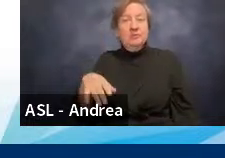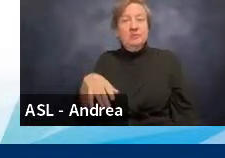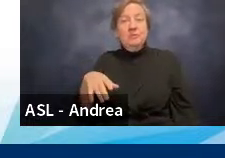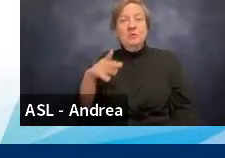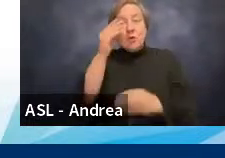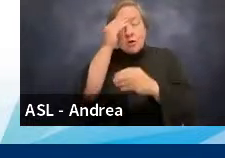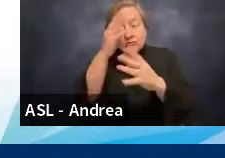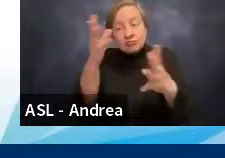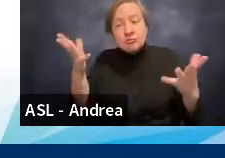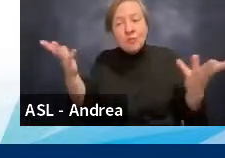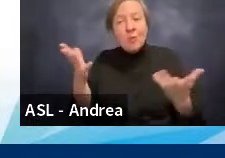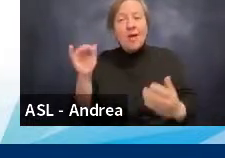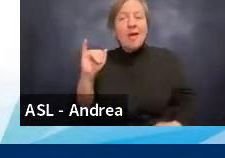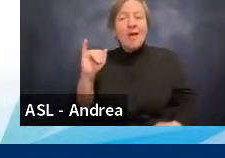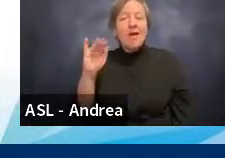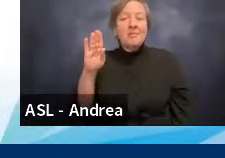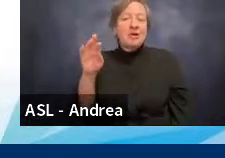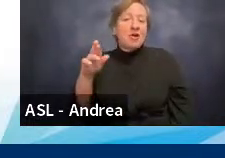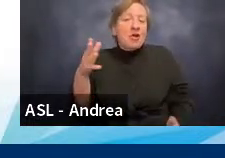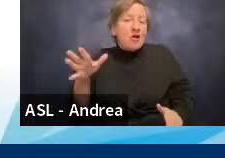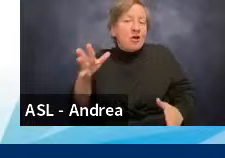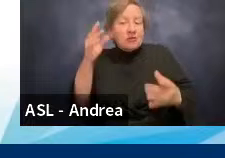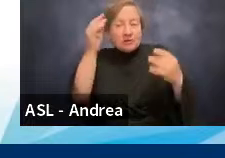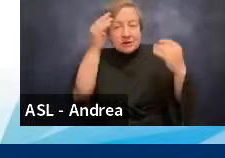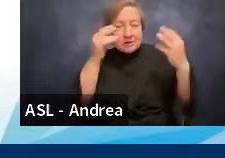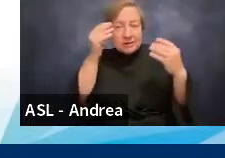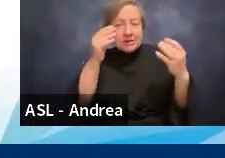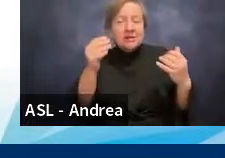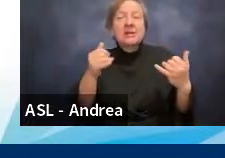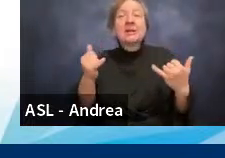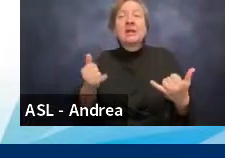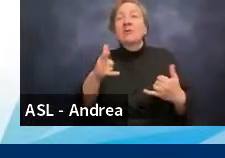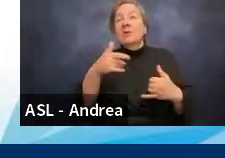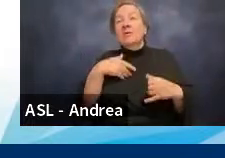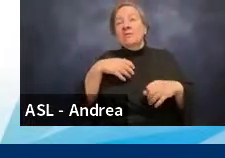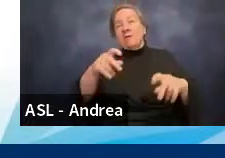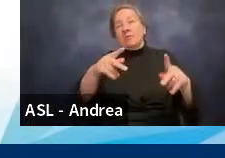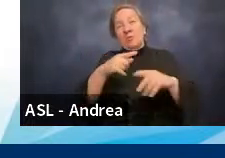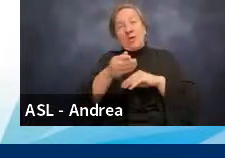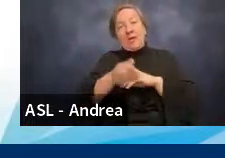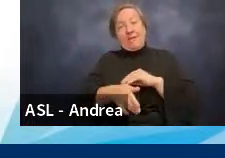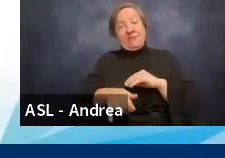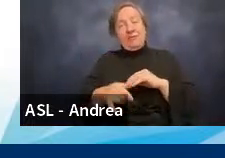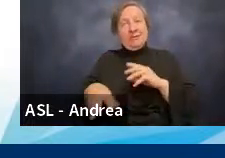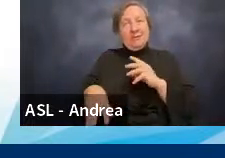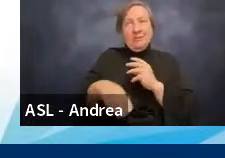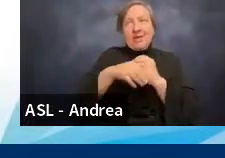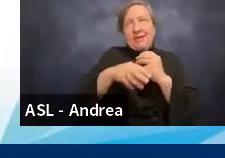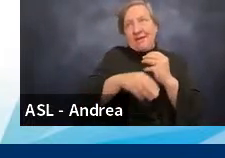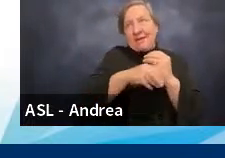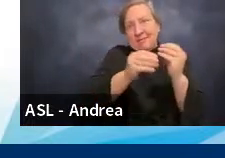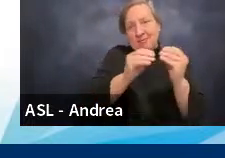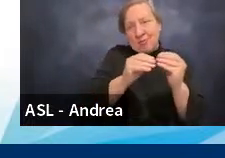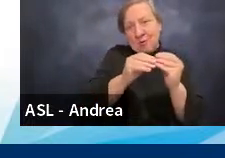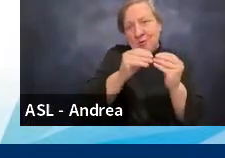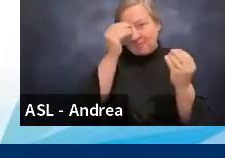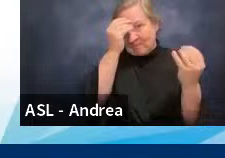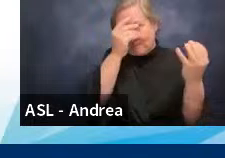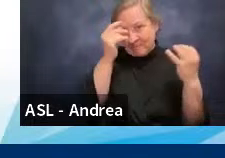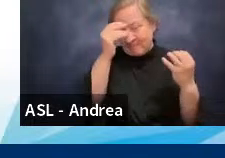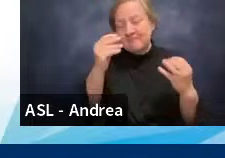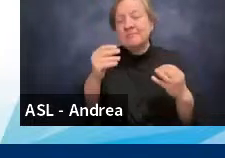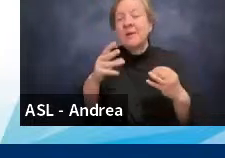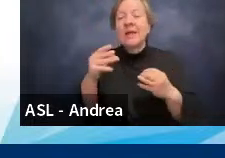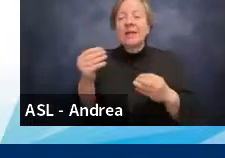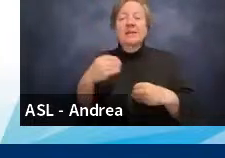you what IBR is already thinking. Now you'll have an opportunity after this section to add to that, as well as give